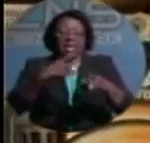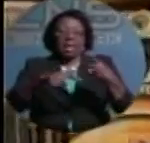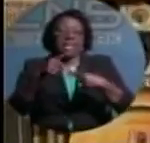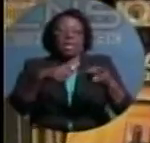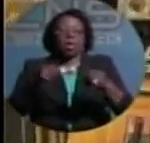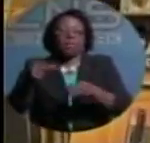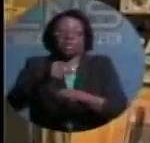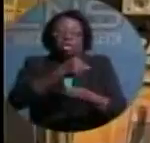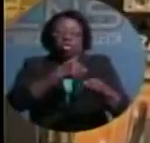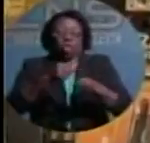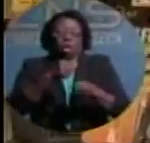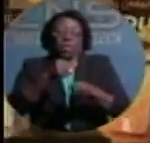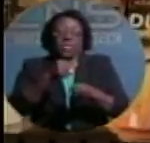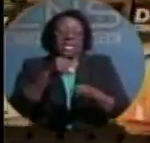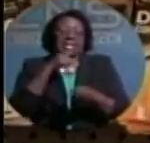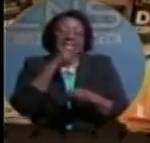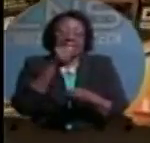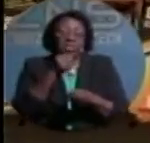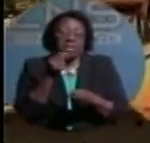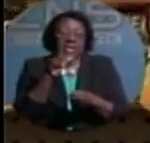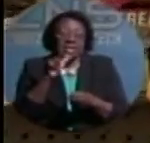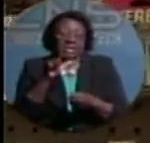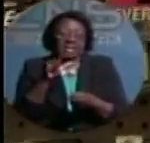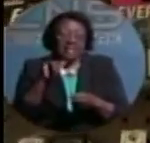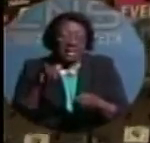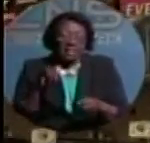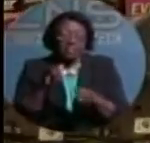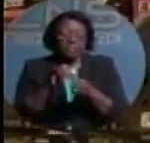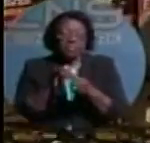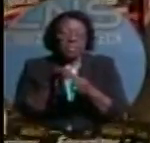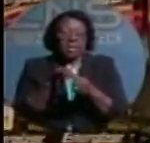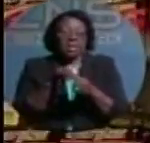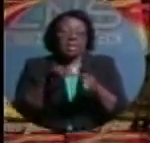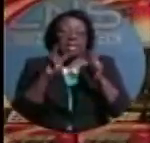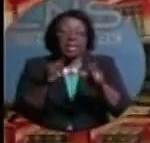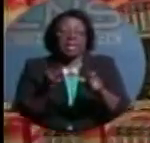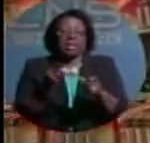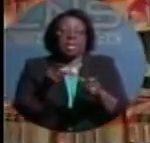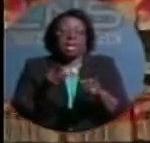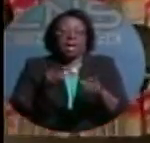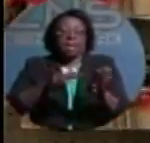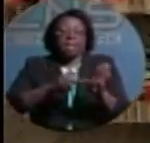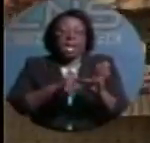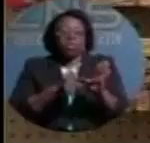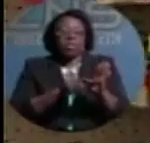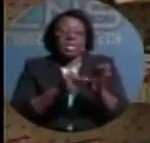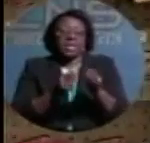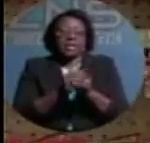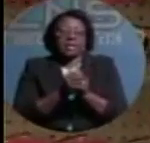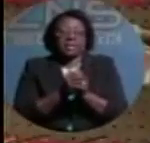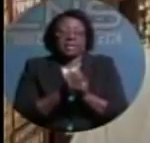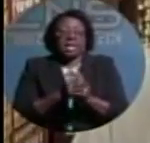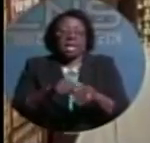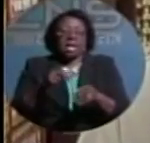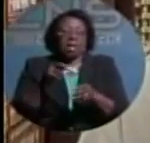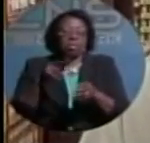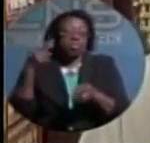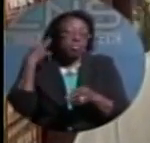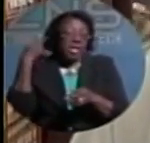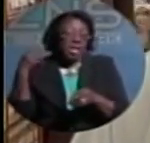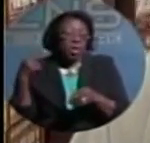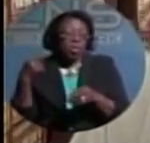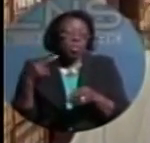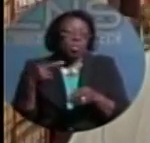with batteries and all the things, the flashlights, the portable radio